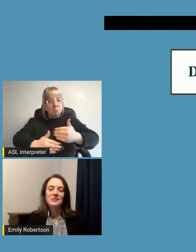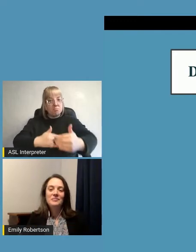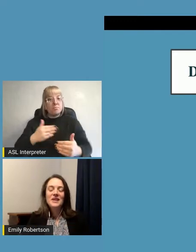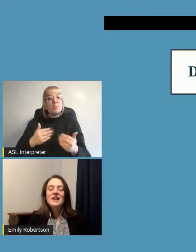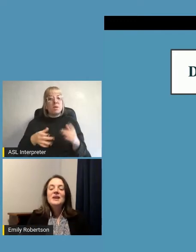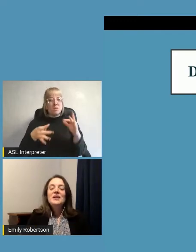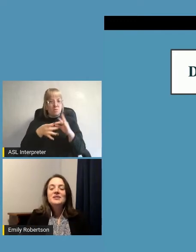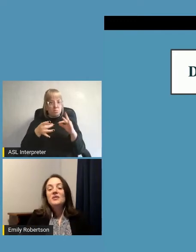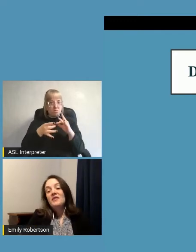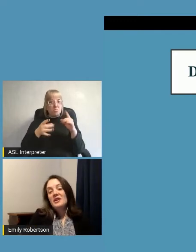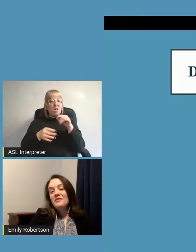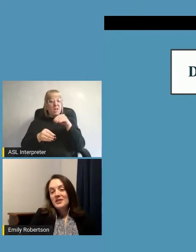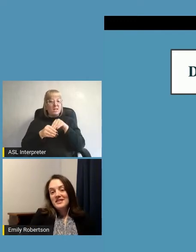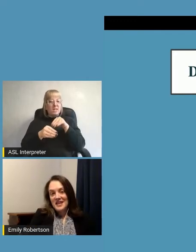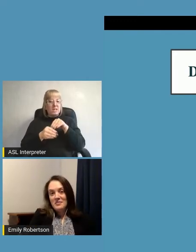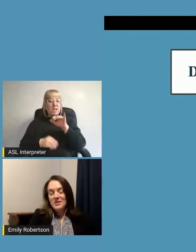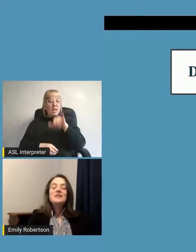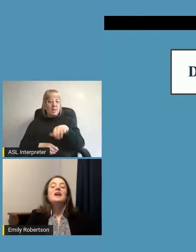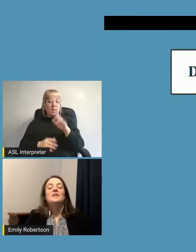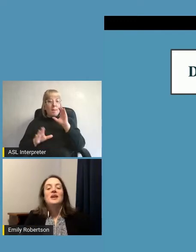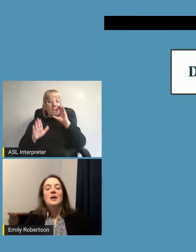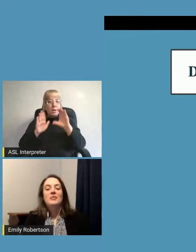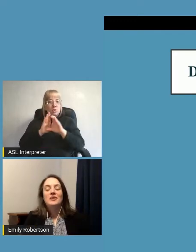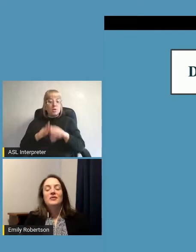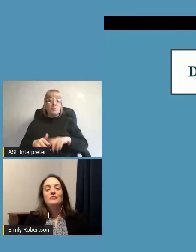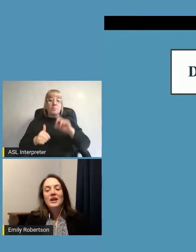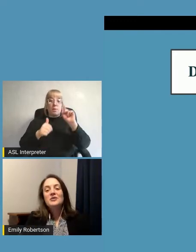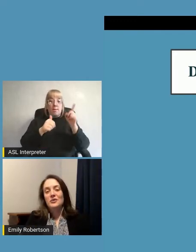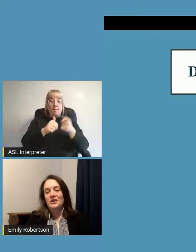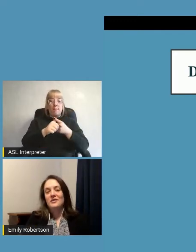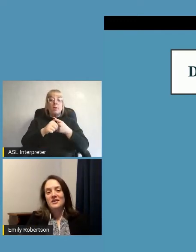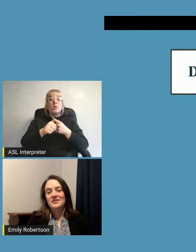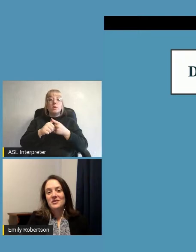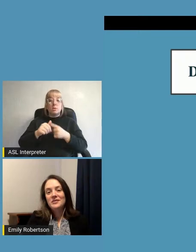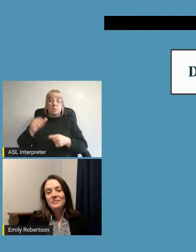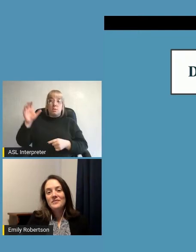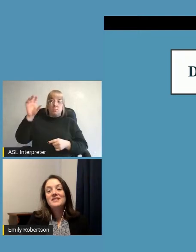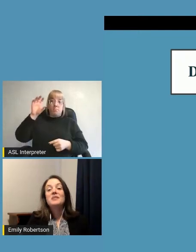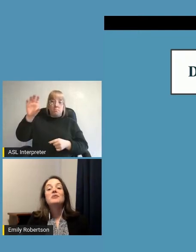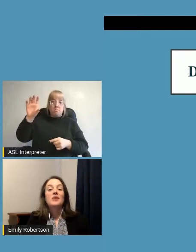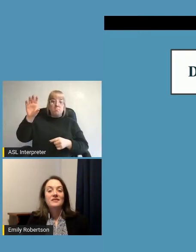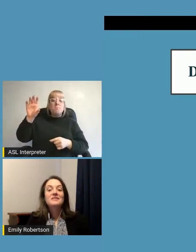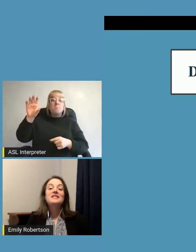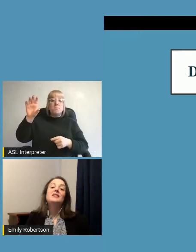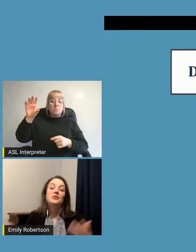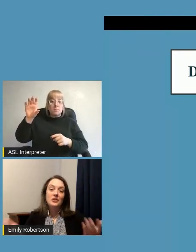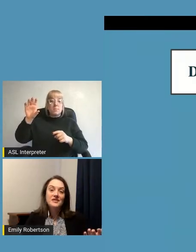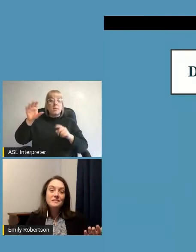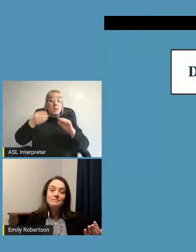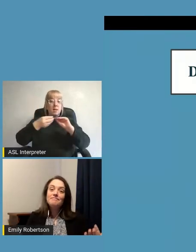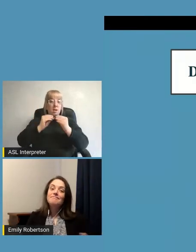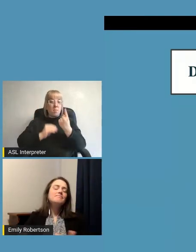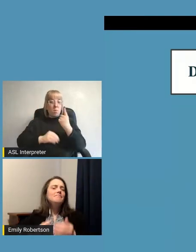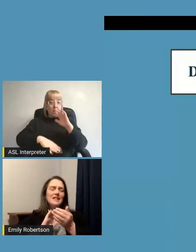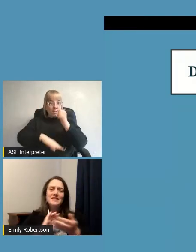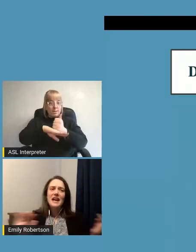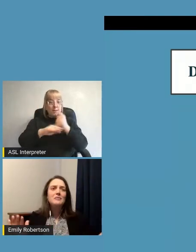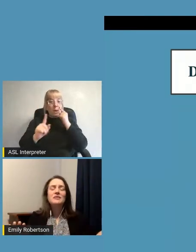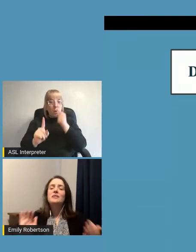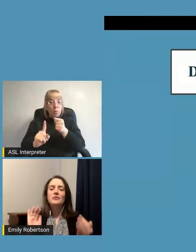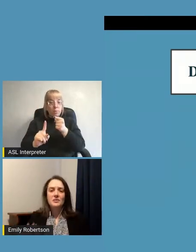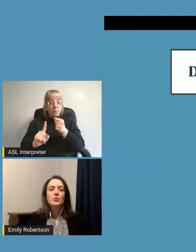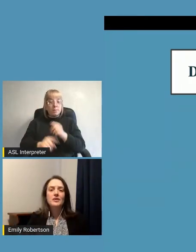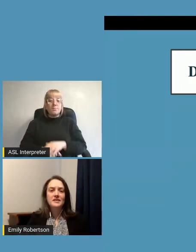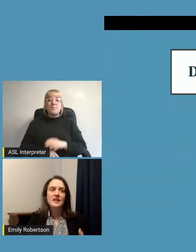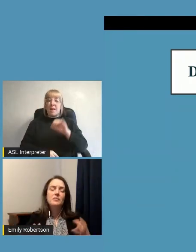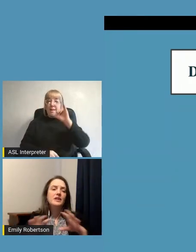that circle. So the very first step at the upper right corner of the circle is number 1, set goals. This is